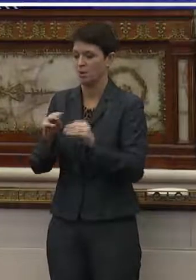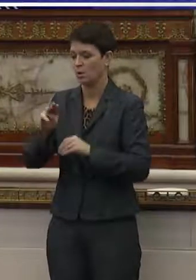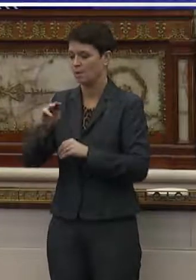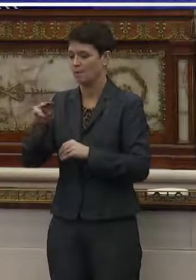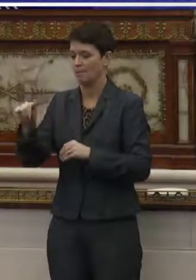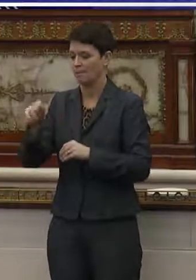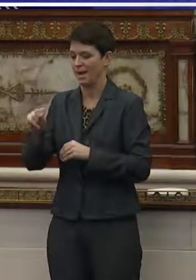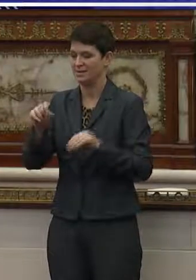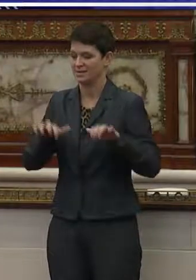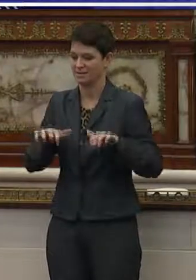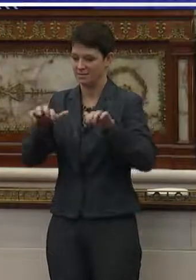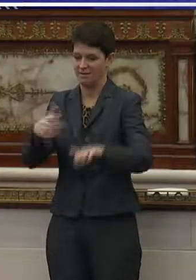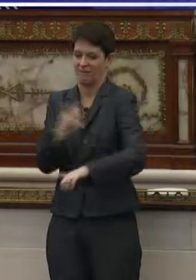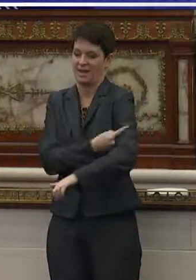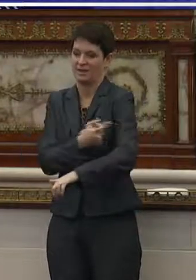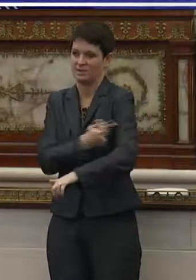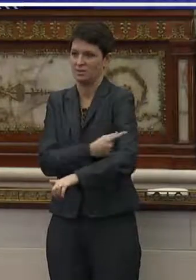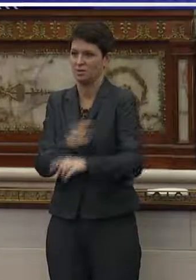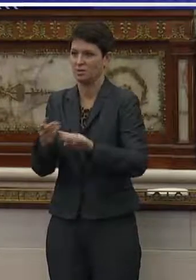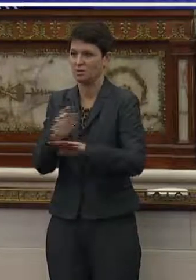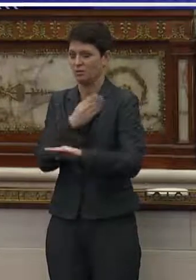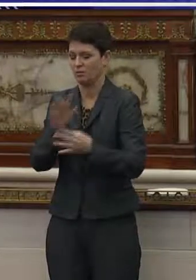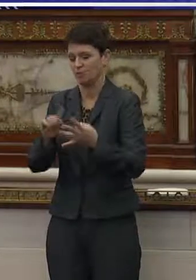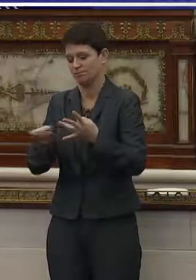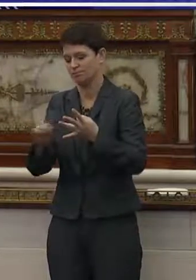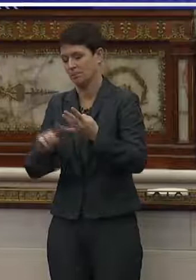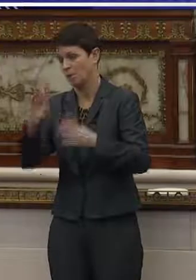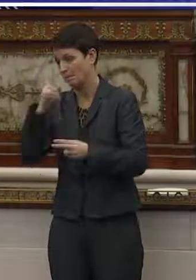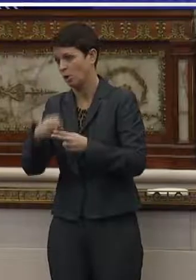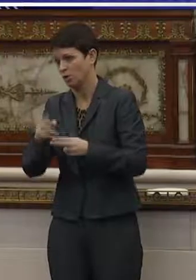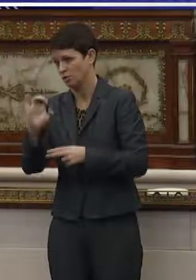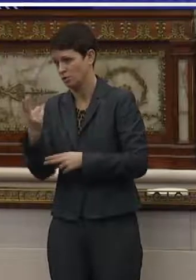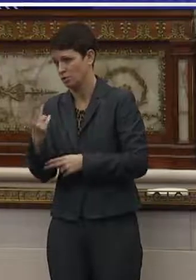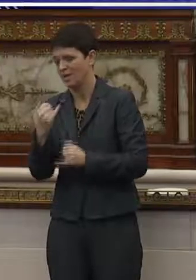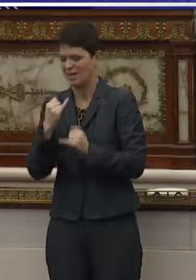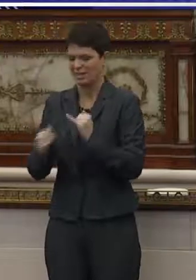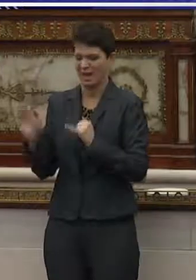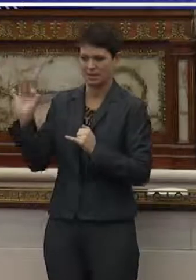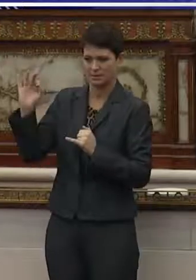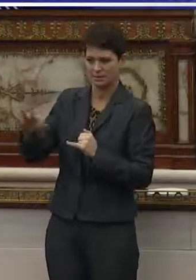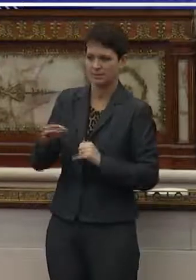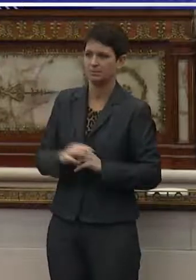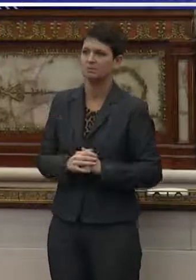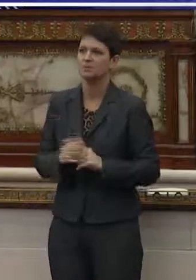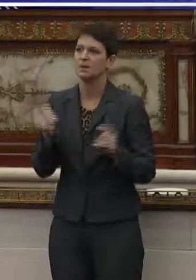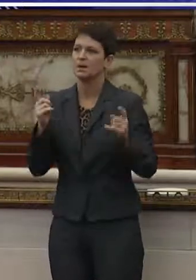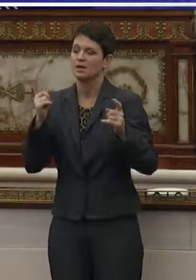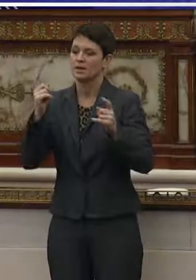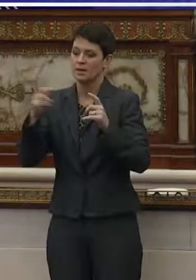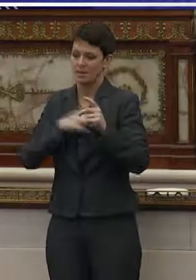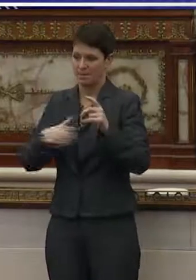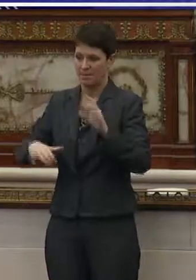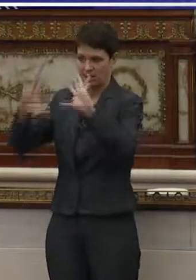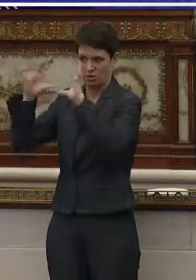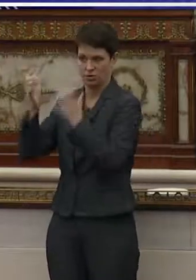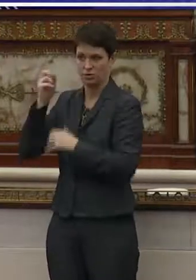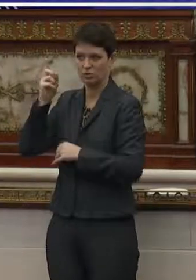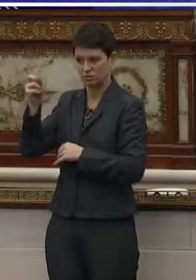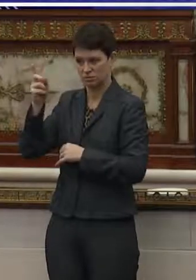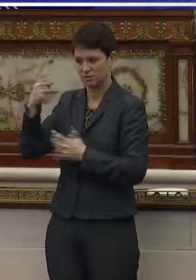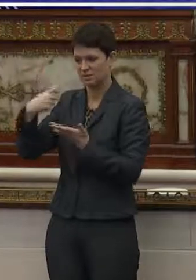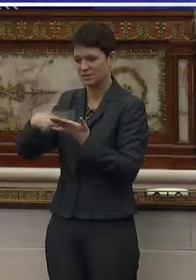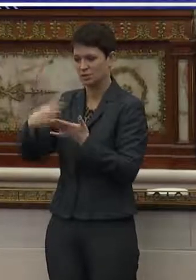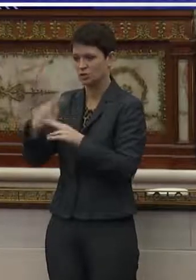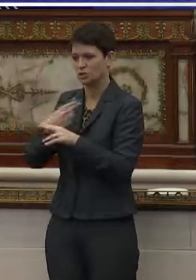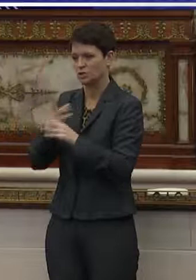vaccinations for the citizens of Philadelphia by mid-March. The last thing, the administration talked about